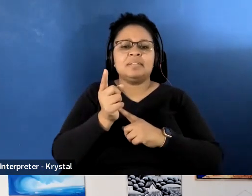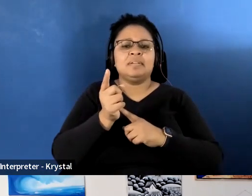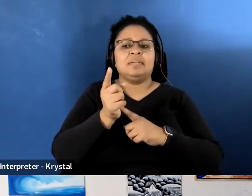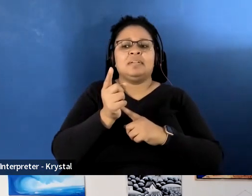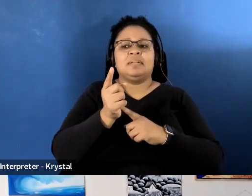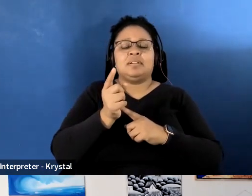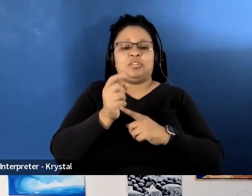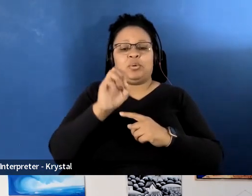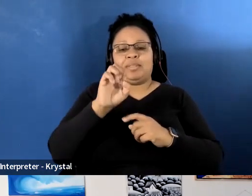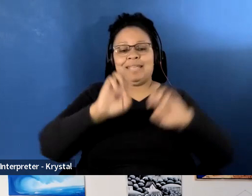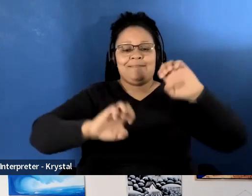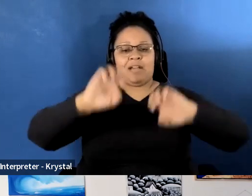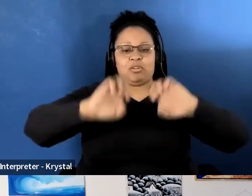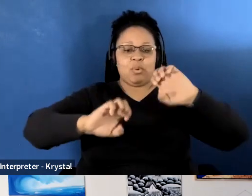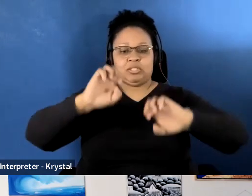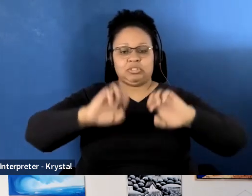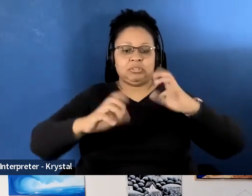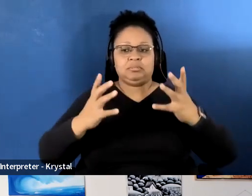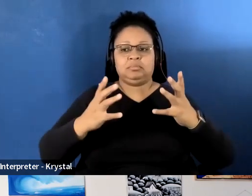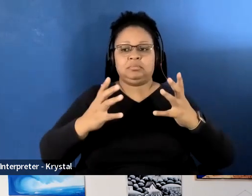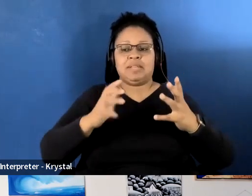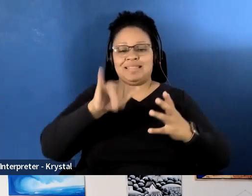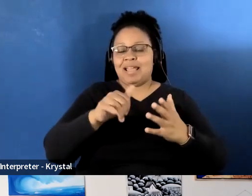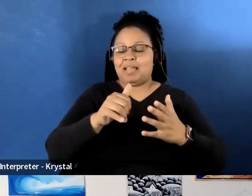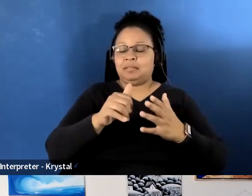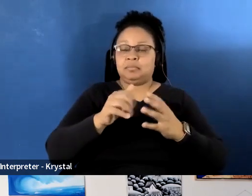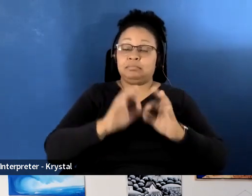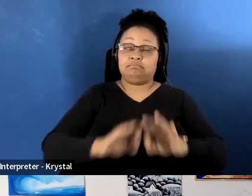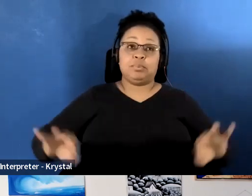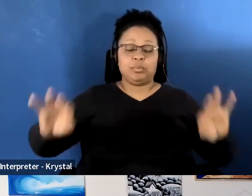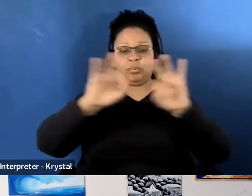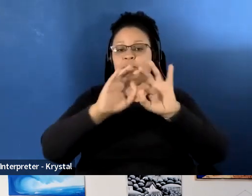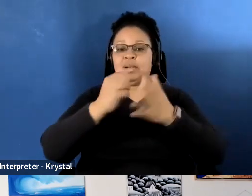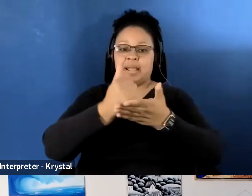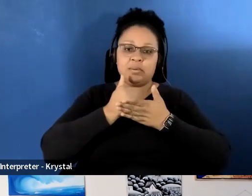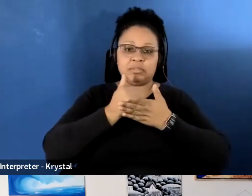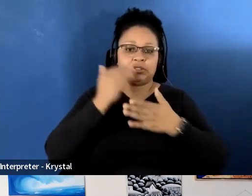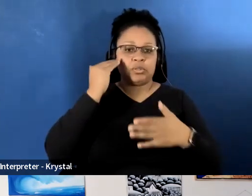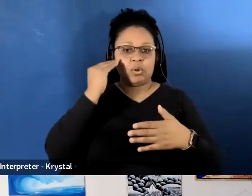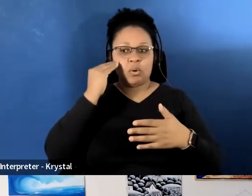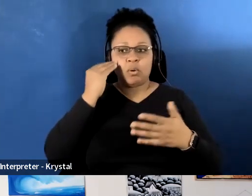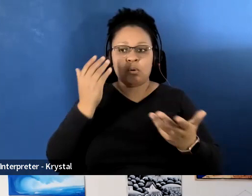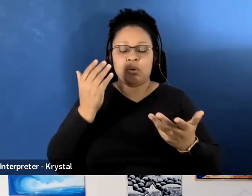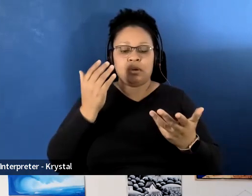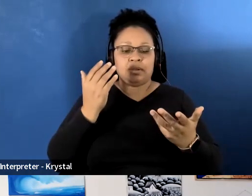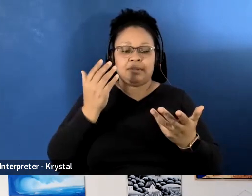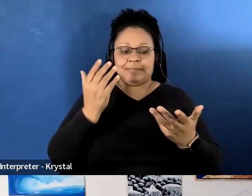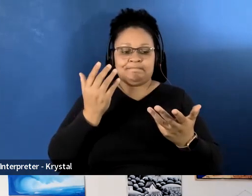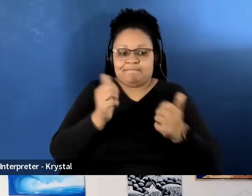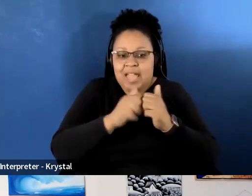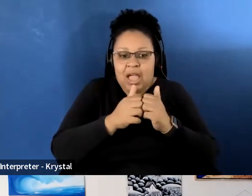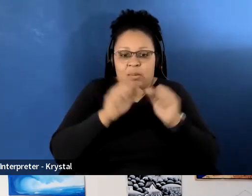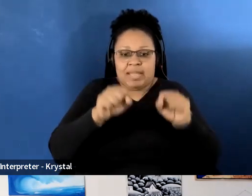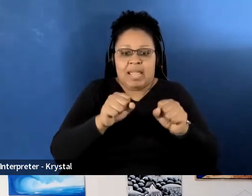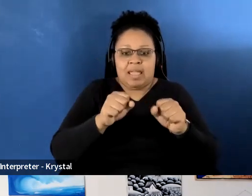our evaluations. The evaluations are so important to us because this lets us know how we